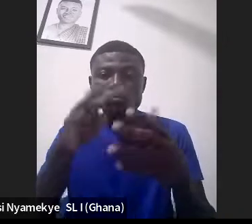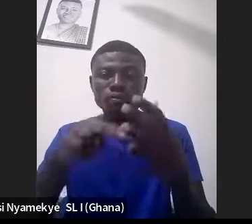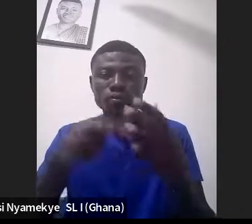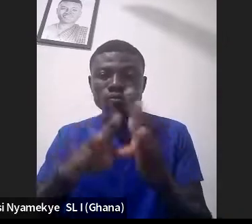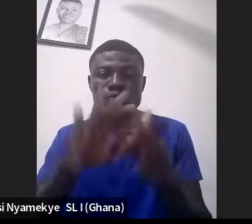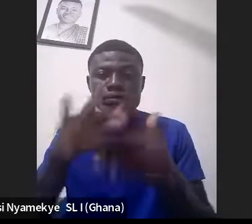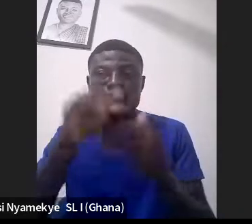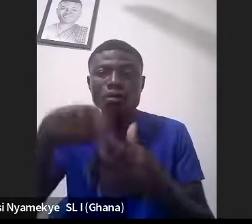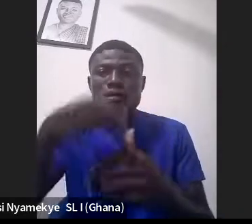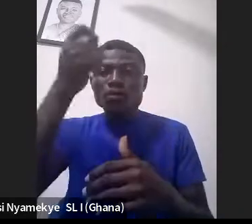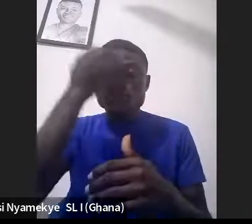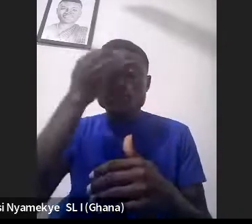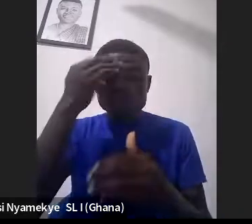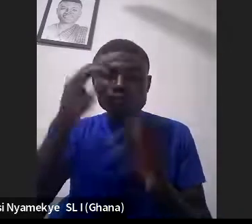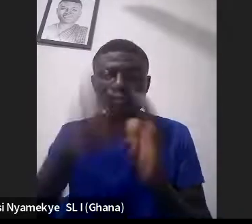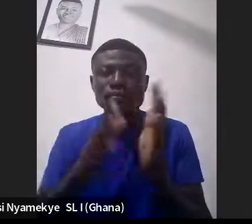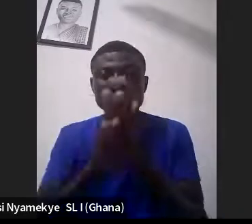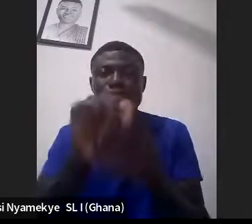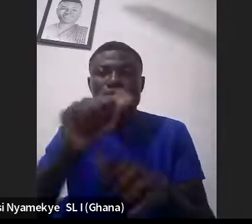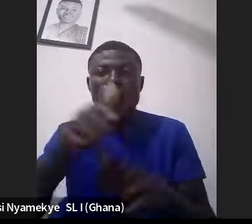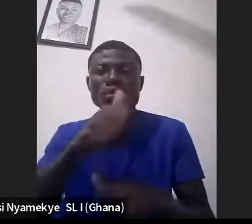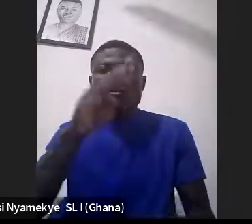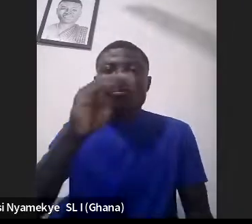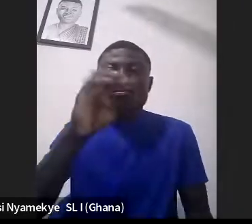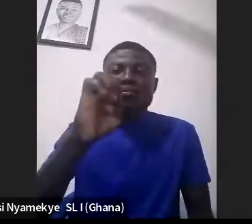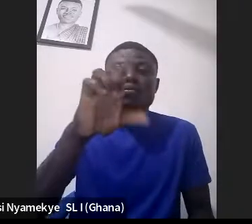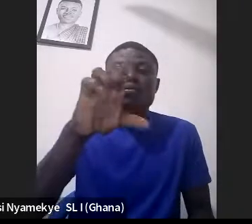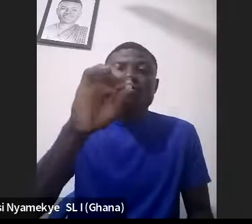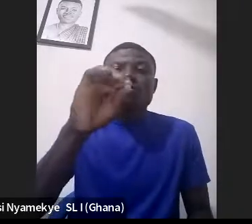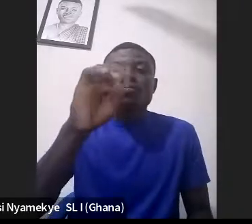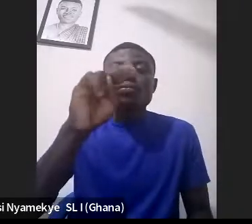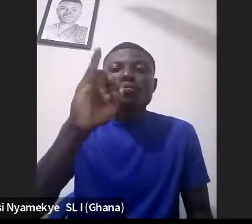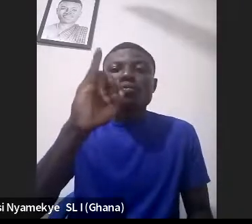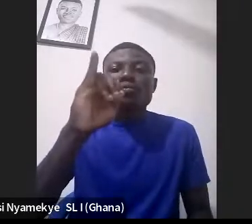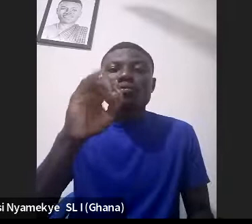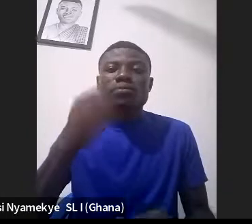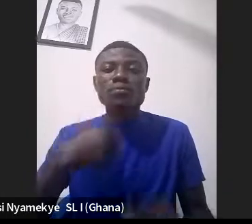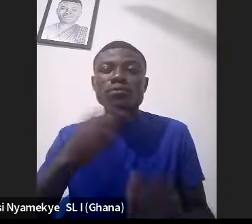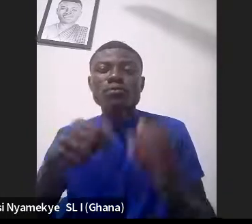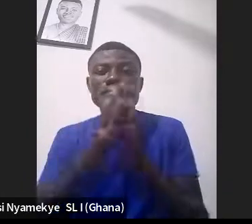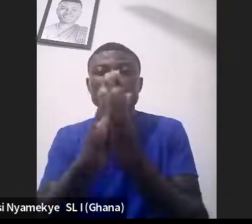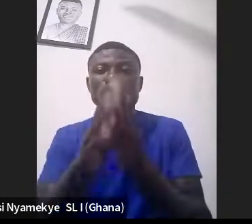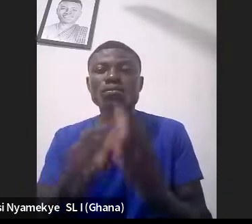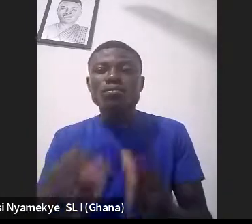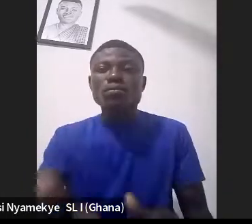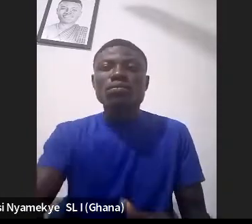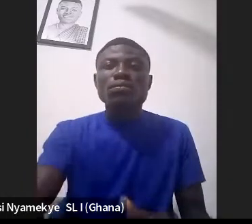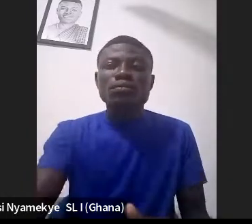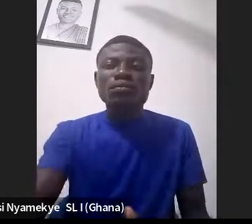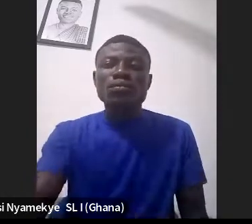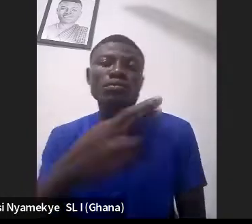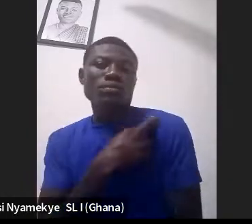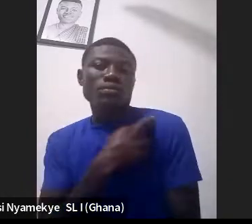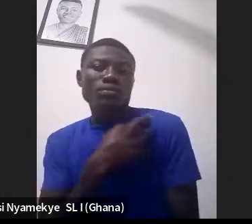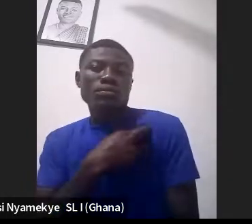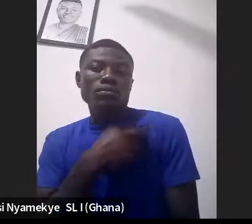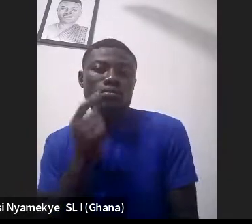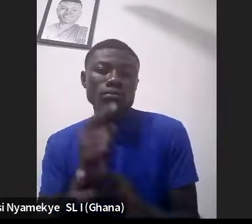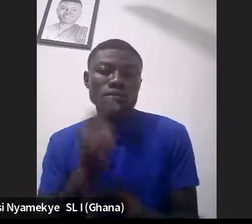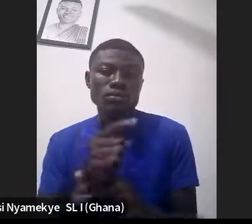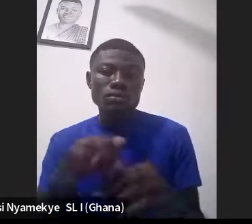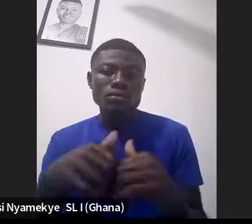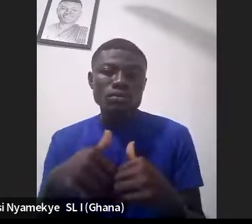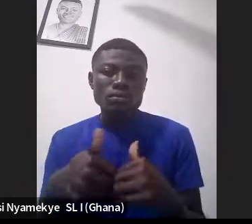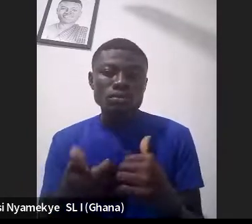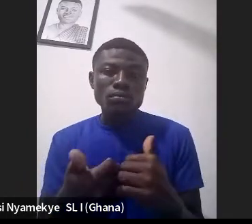it before we go ahead. Rosa, you want to speak? No, I like just how you